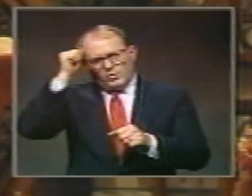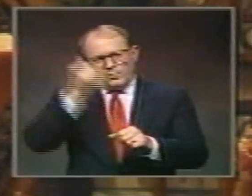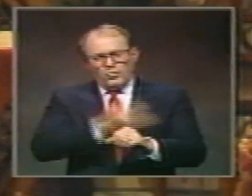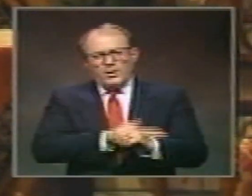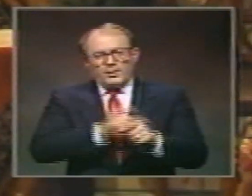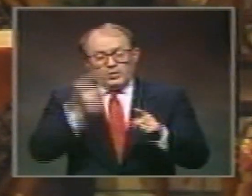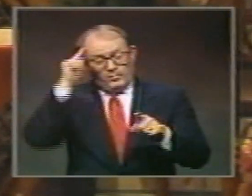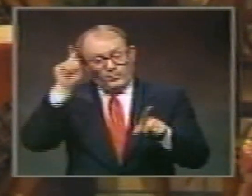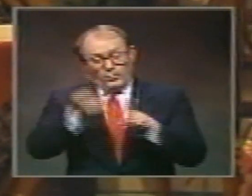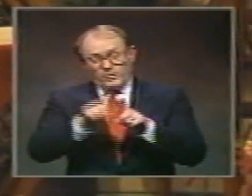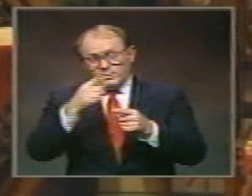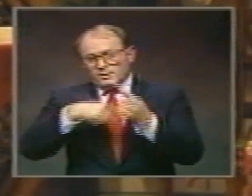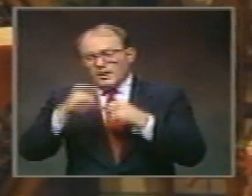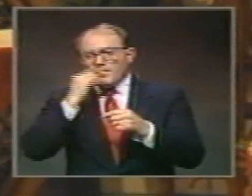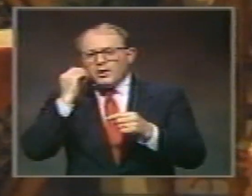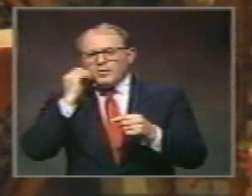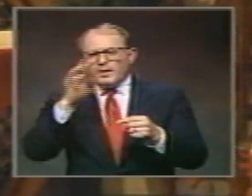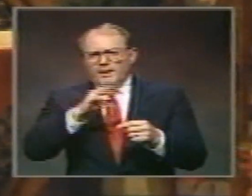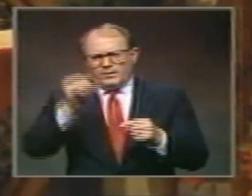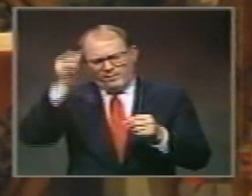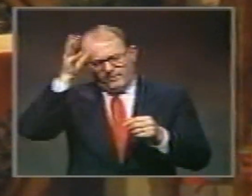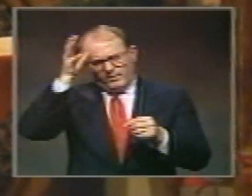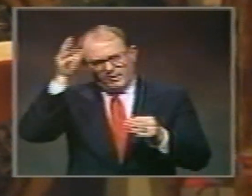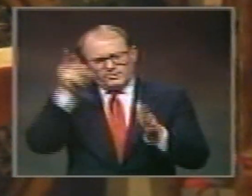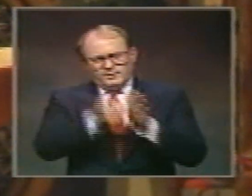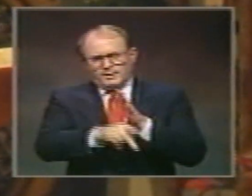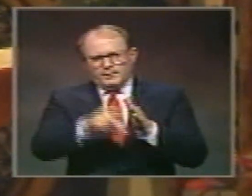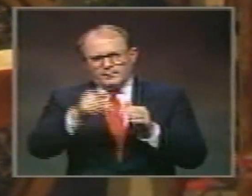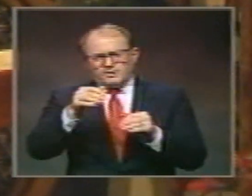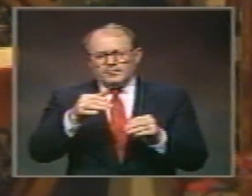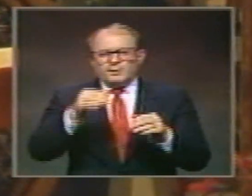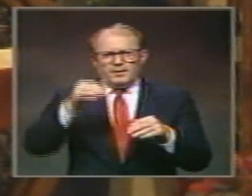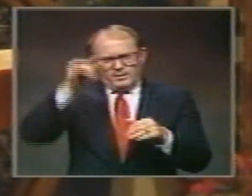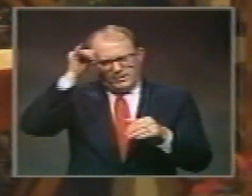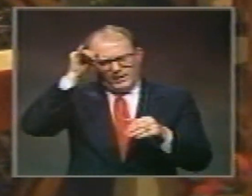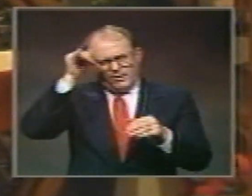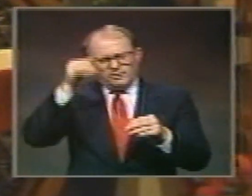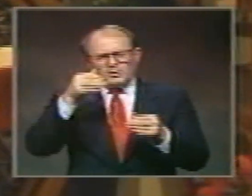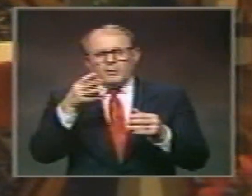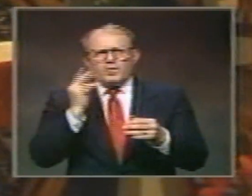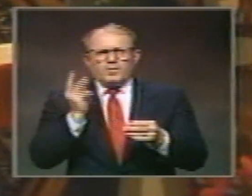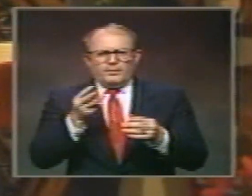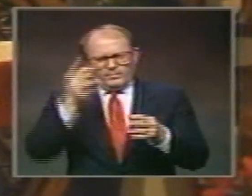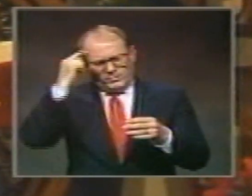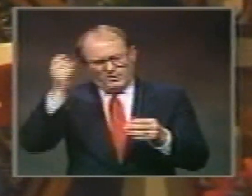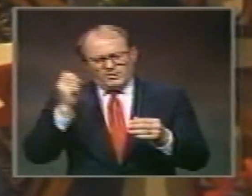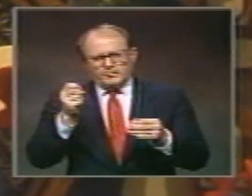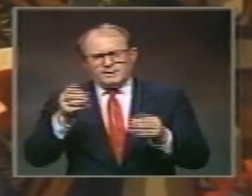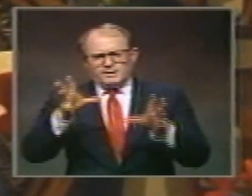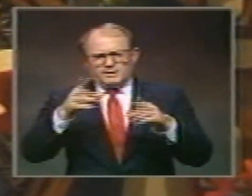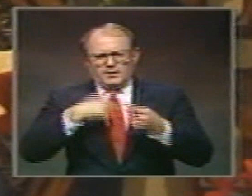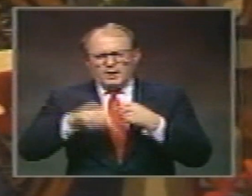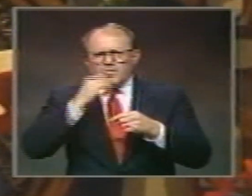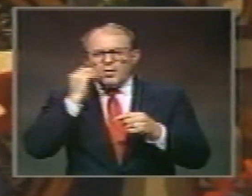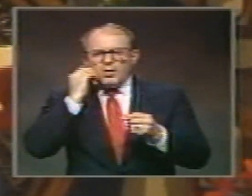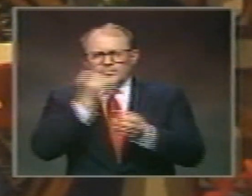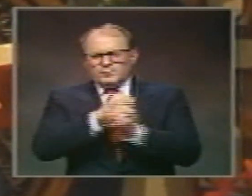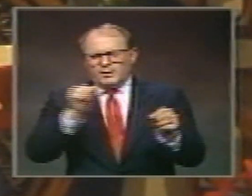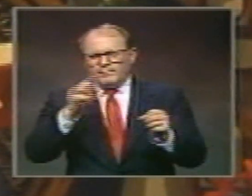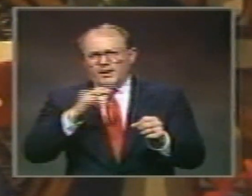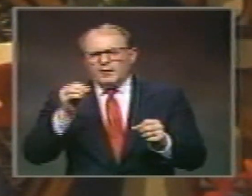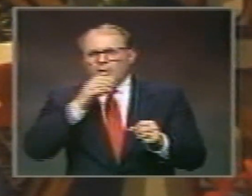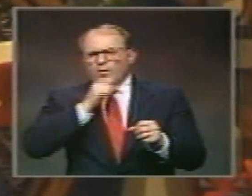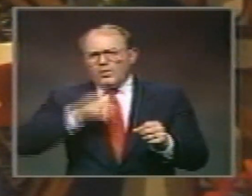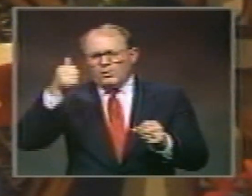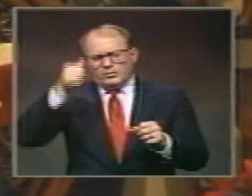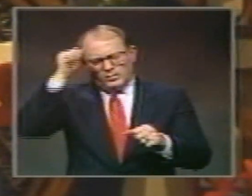come, and thy father hath killed the fatted calf, because he has received him safe and sound. And he was angry